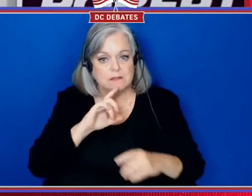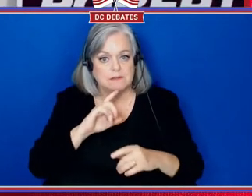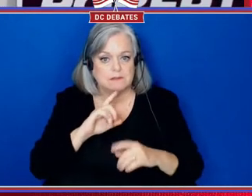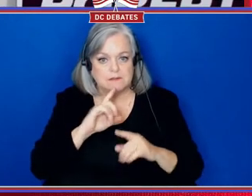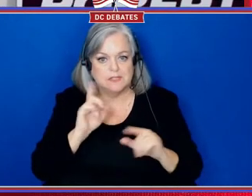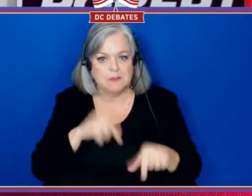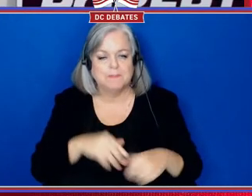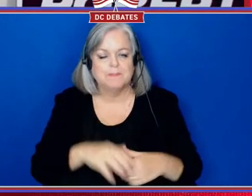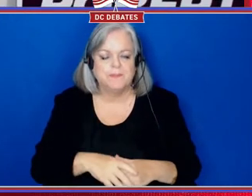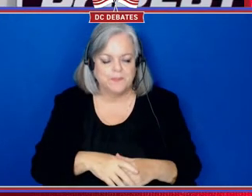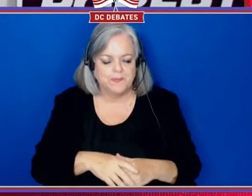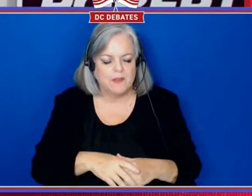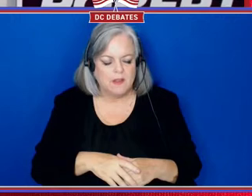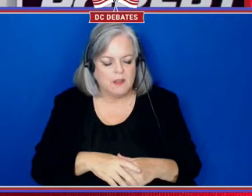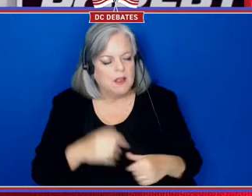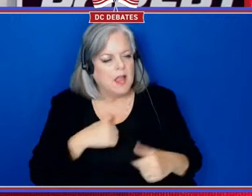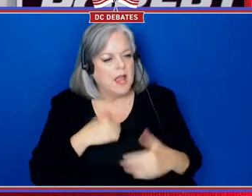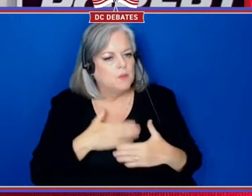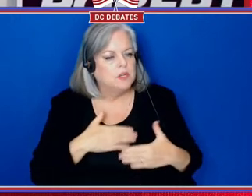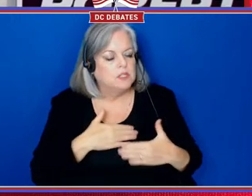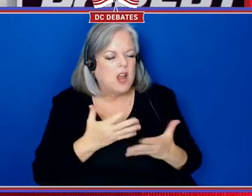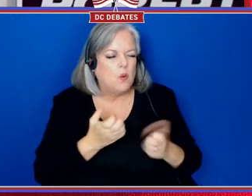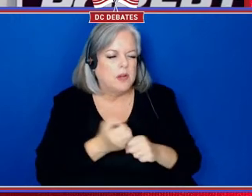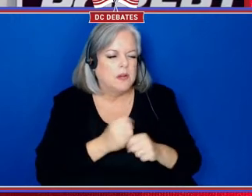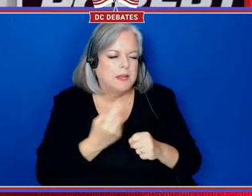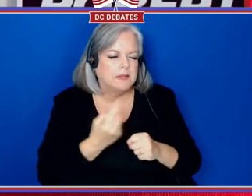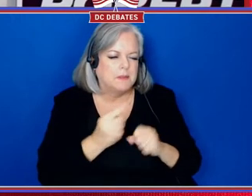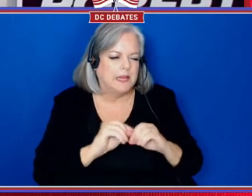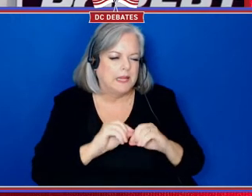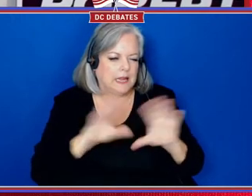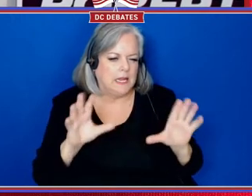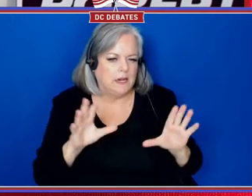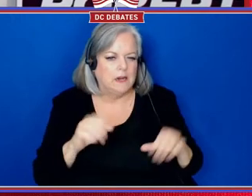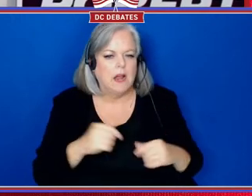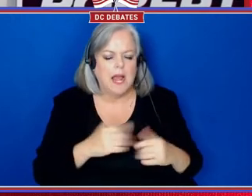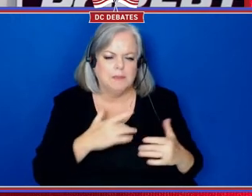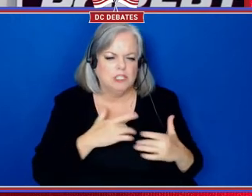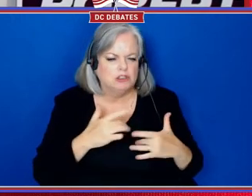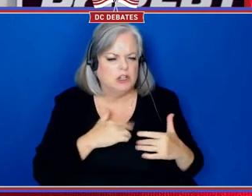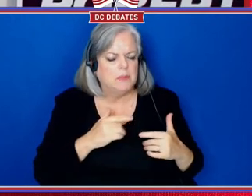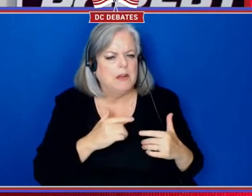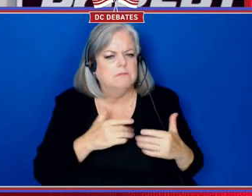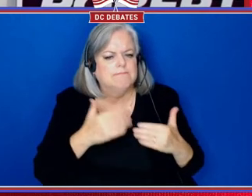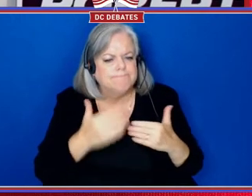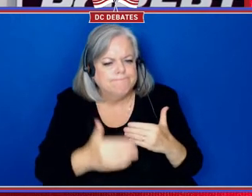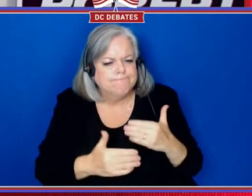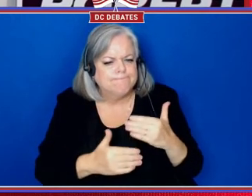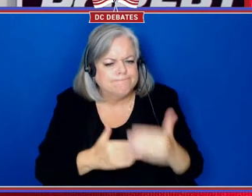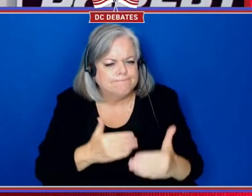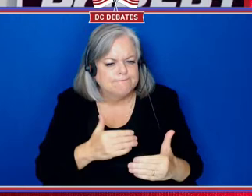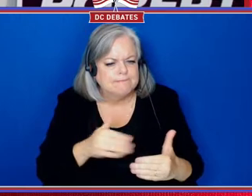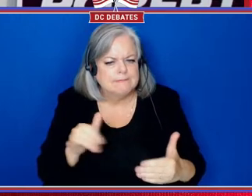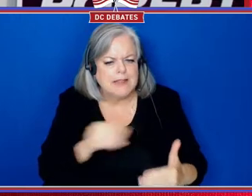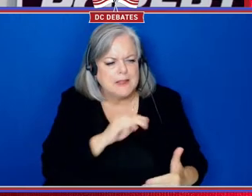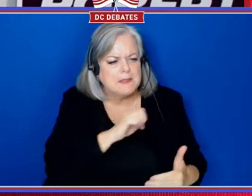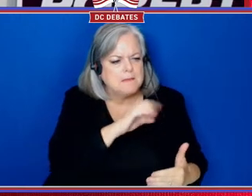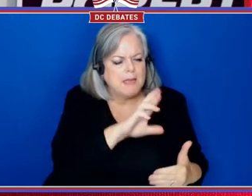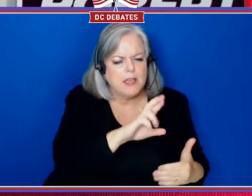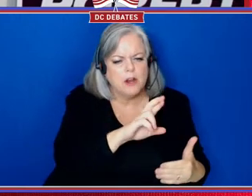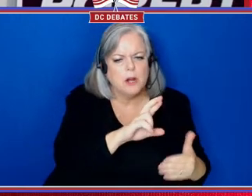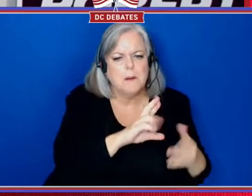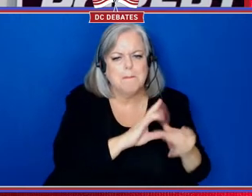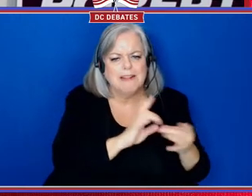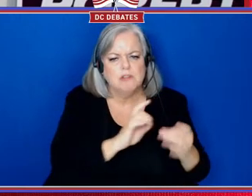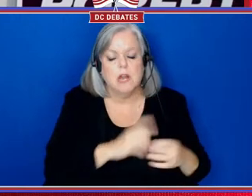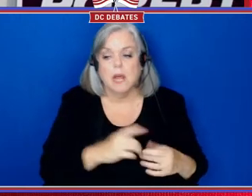it. I just want to make something clear. I am concerned about trends, as Mayor Bowser mentioned. I'm concerned about the trend of the school-to-prison pipeline. I'm